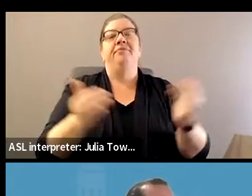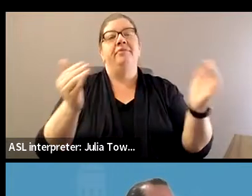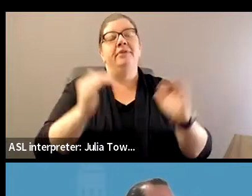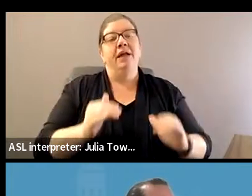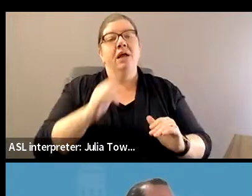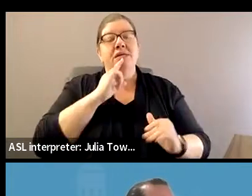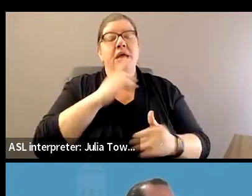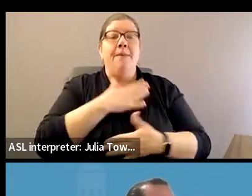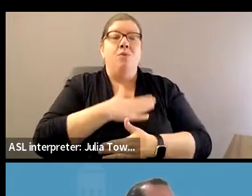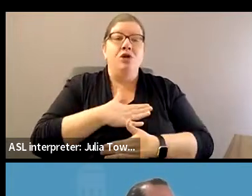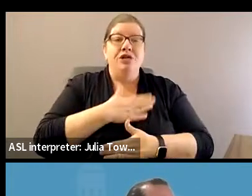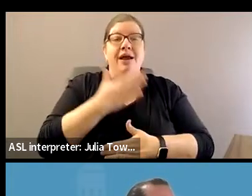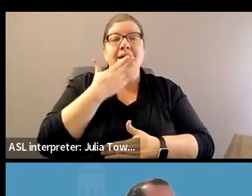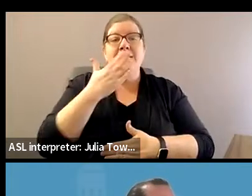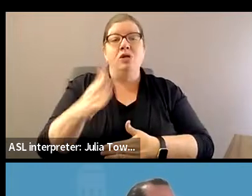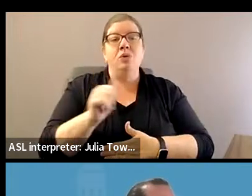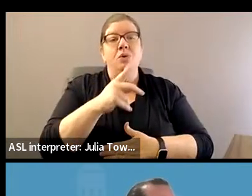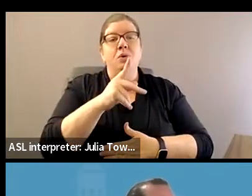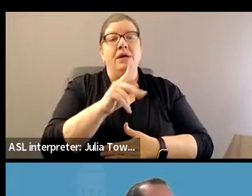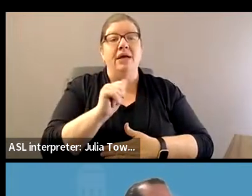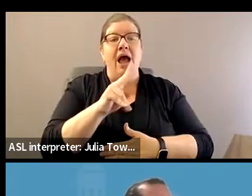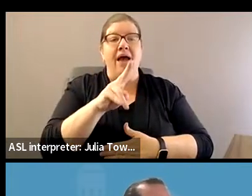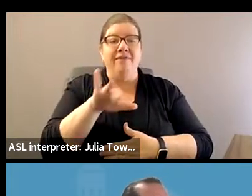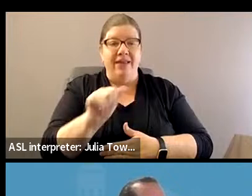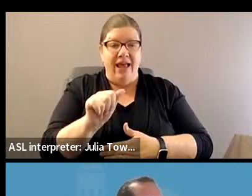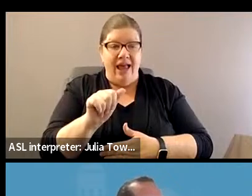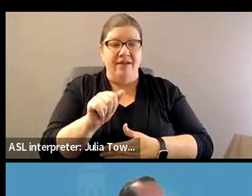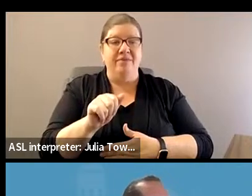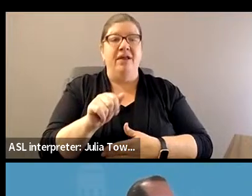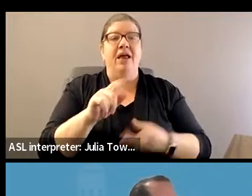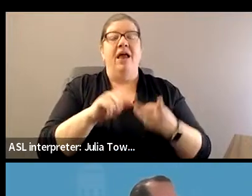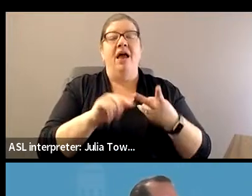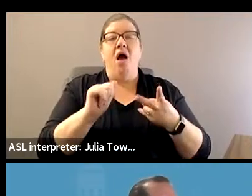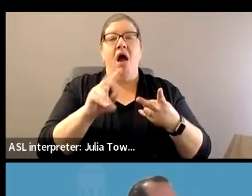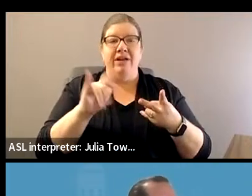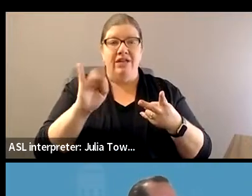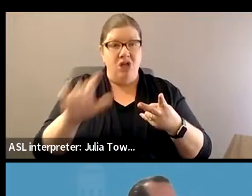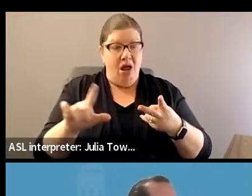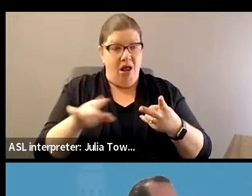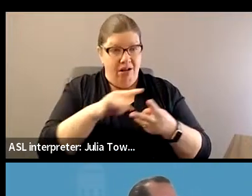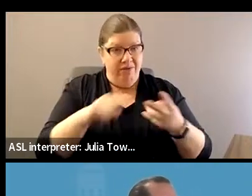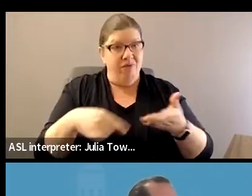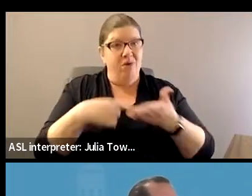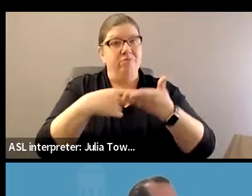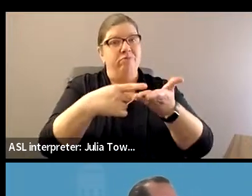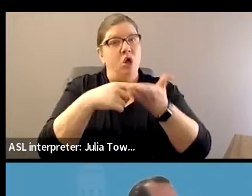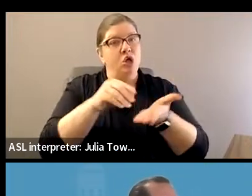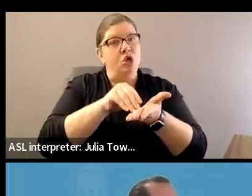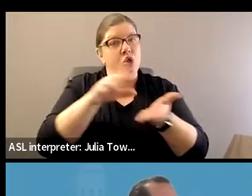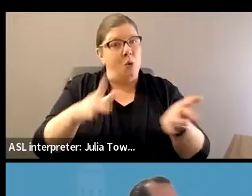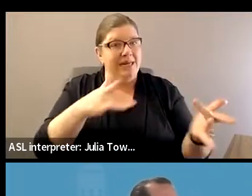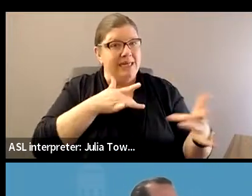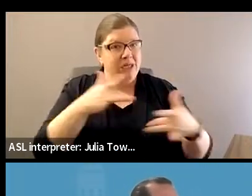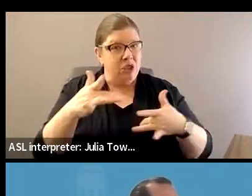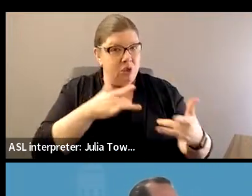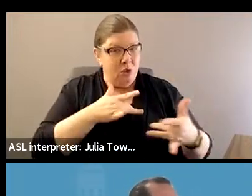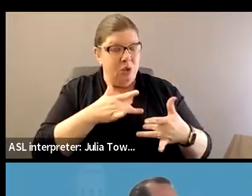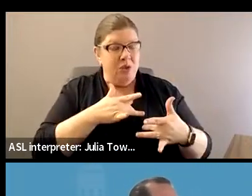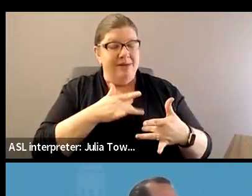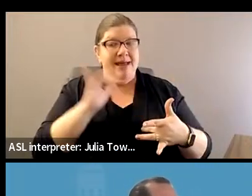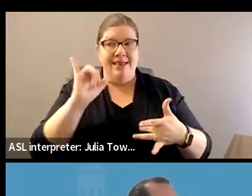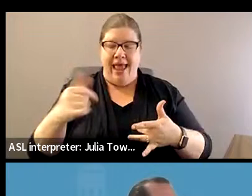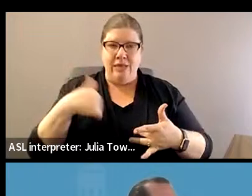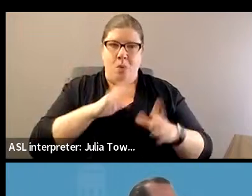my appreciation to Kavya and Avital for bringing up, student concerns. That's what